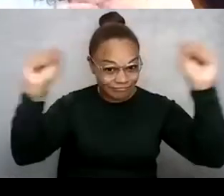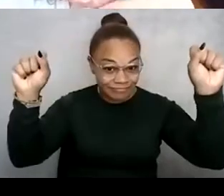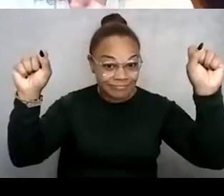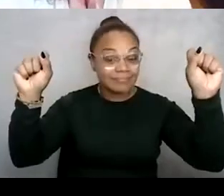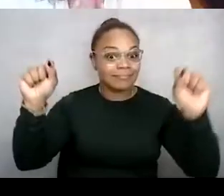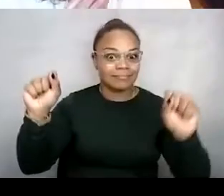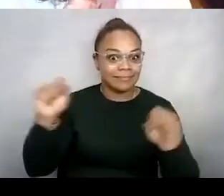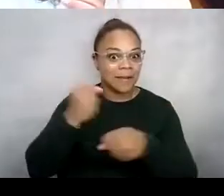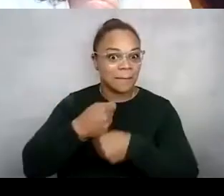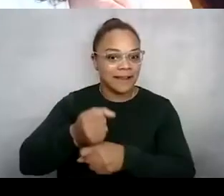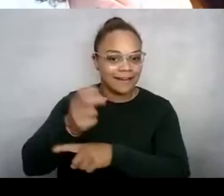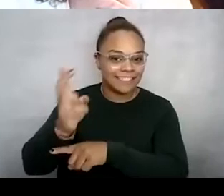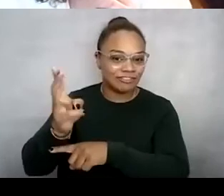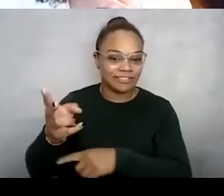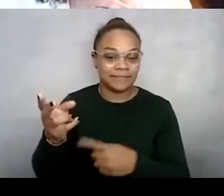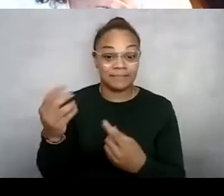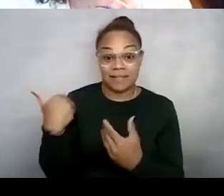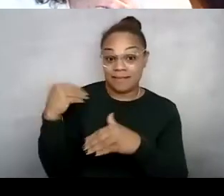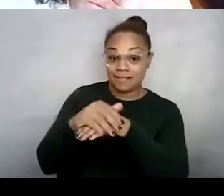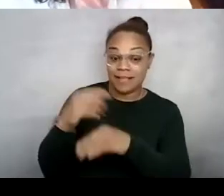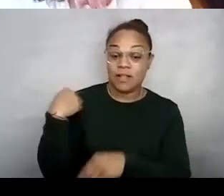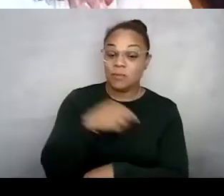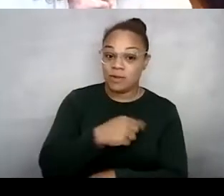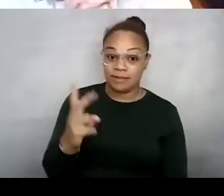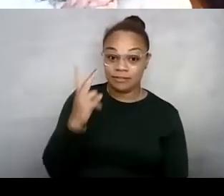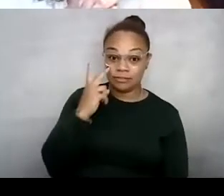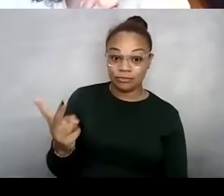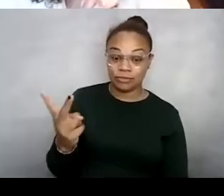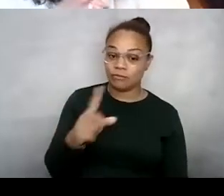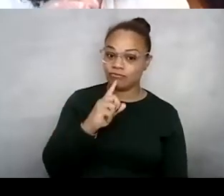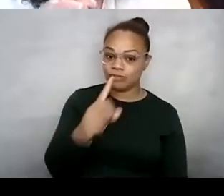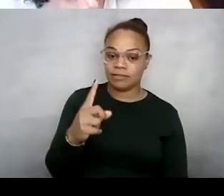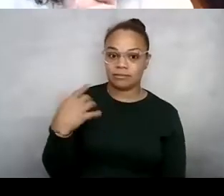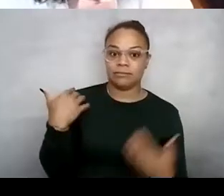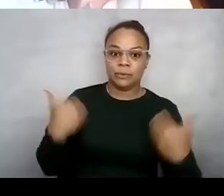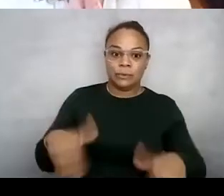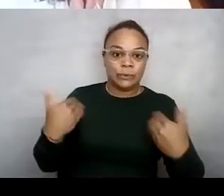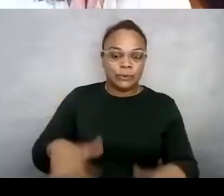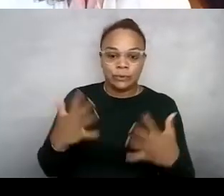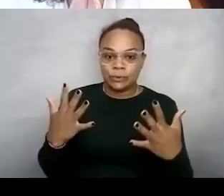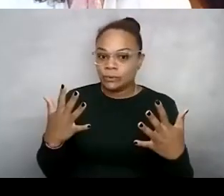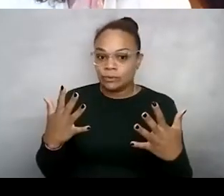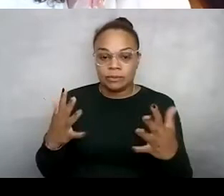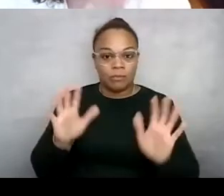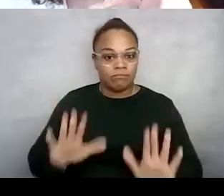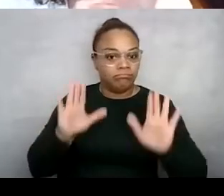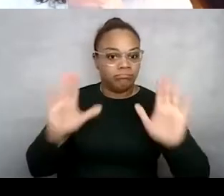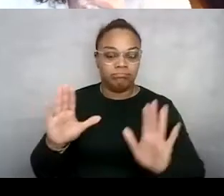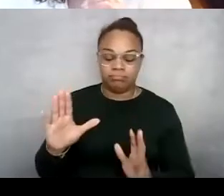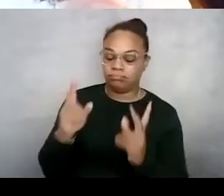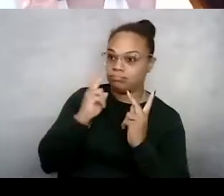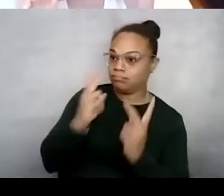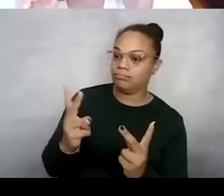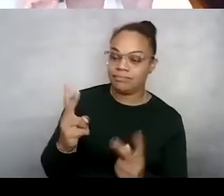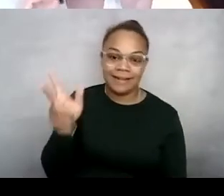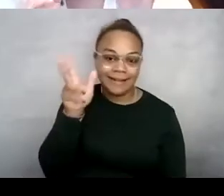We got to see last night an extraordinary sight and to hear